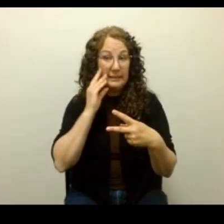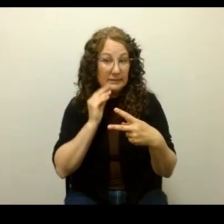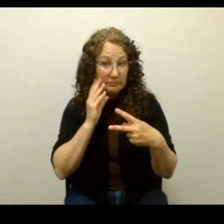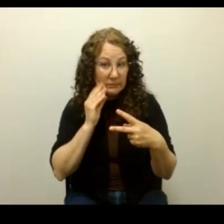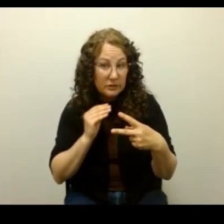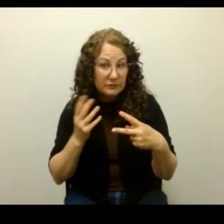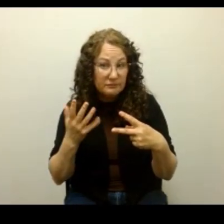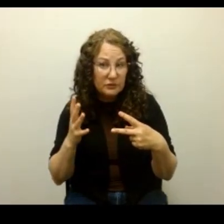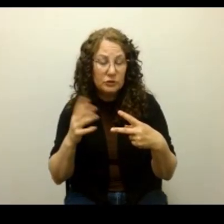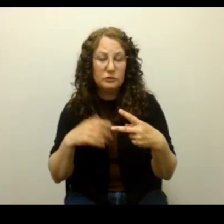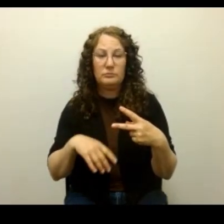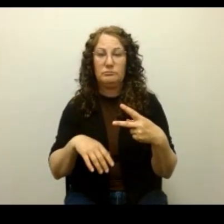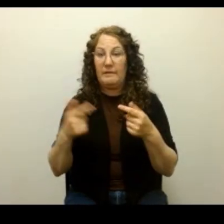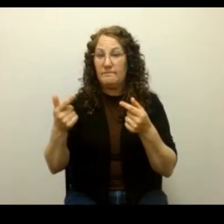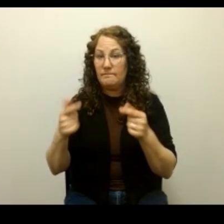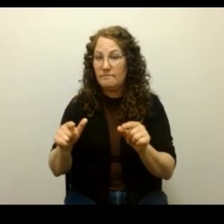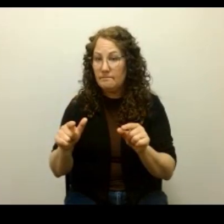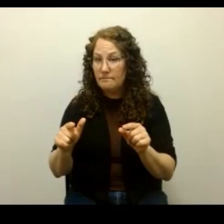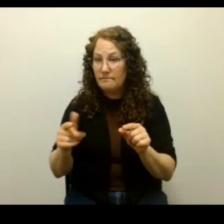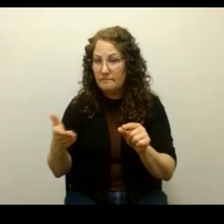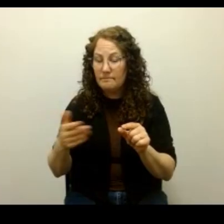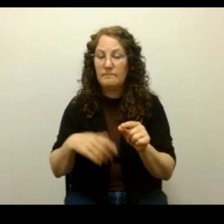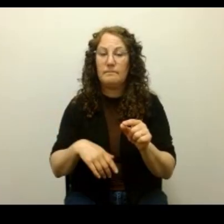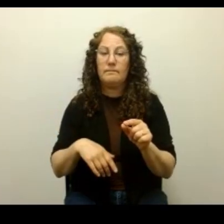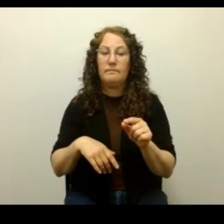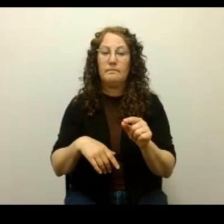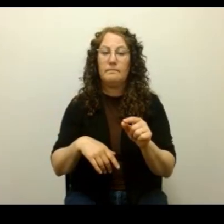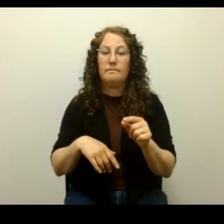experiences, events, or